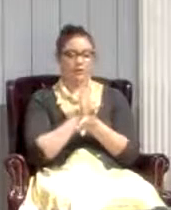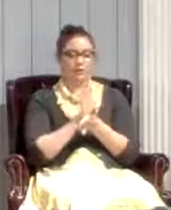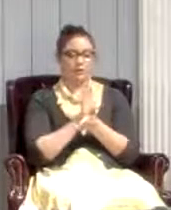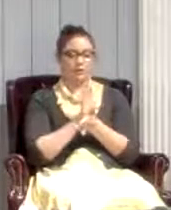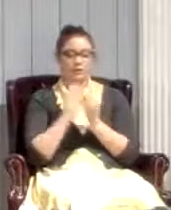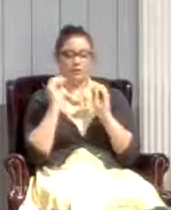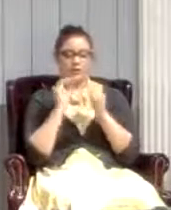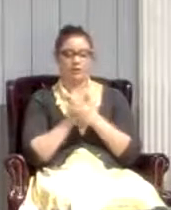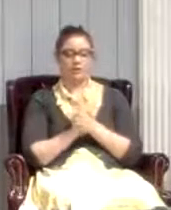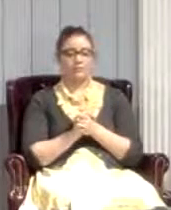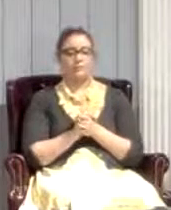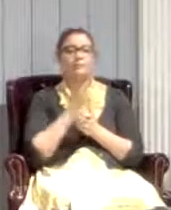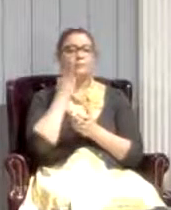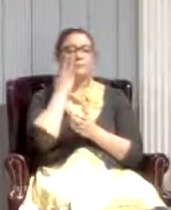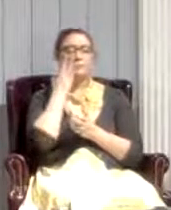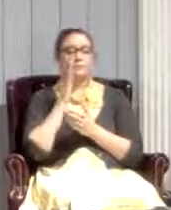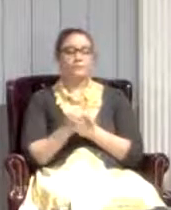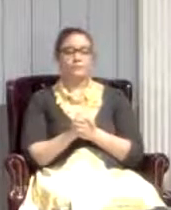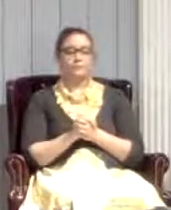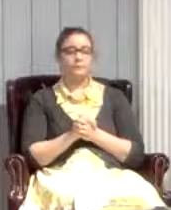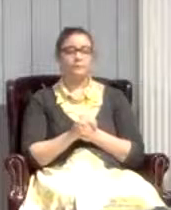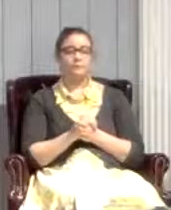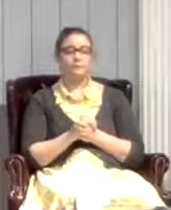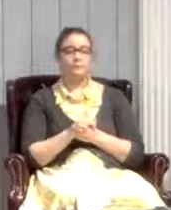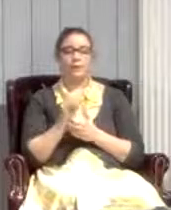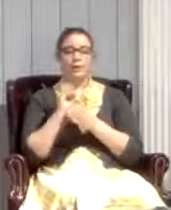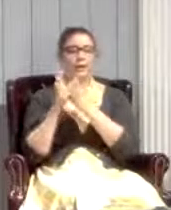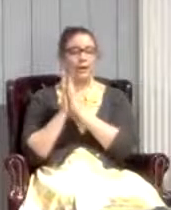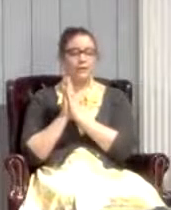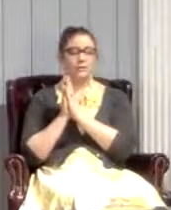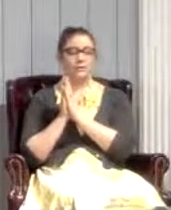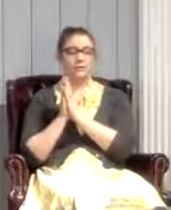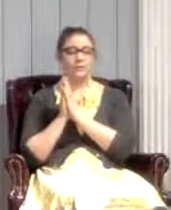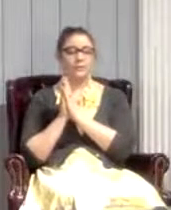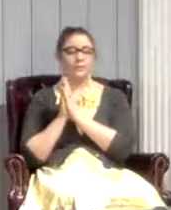morning service. I want to ask you, Lord, that you would